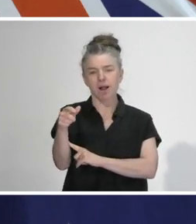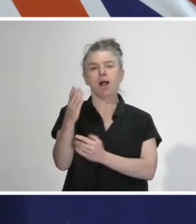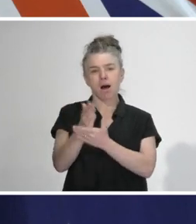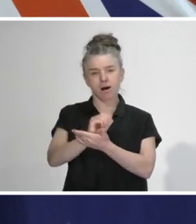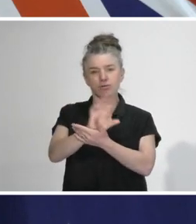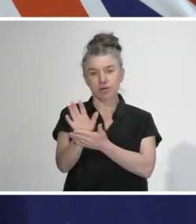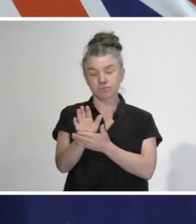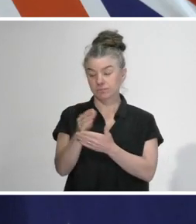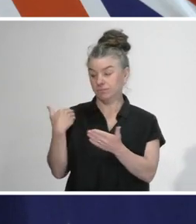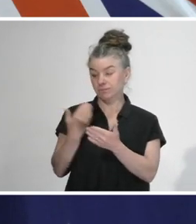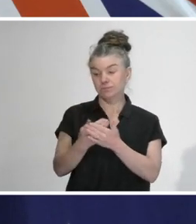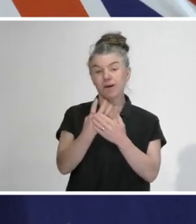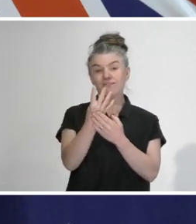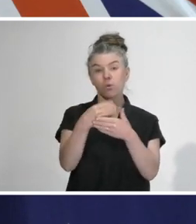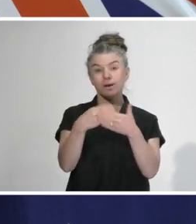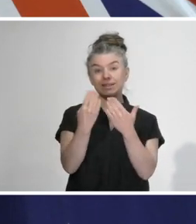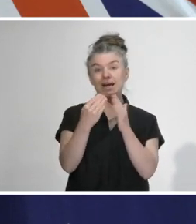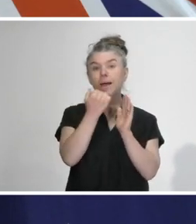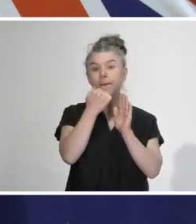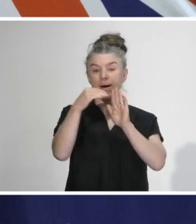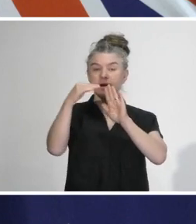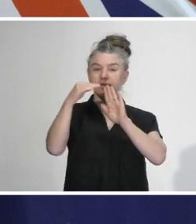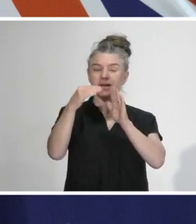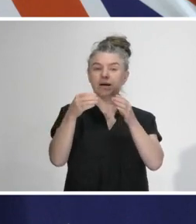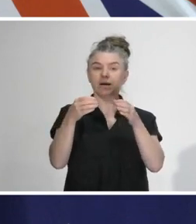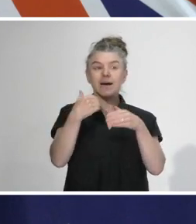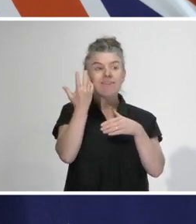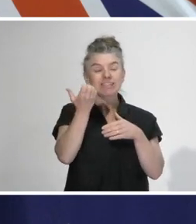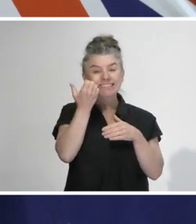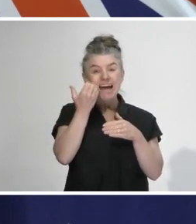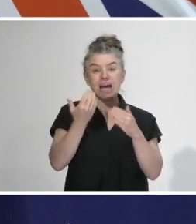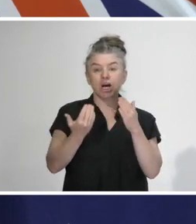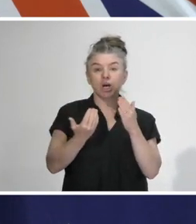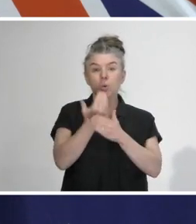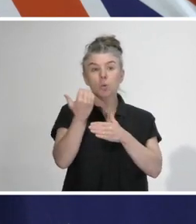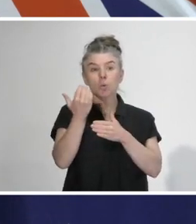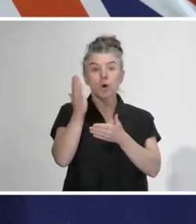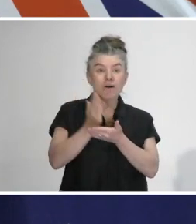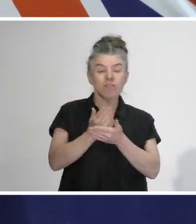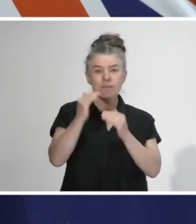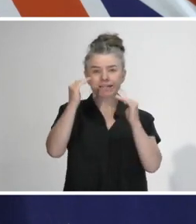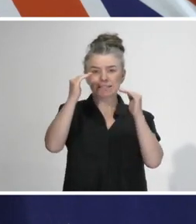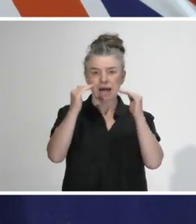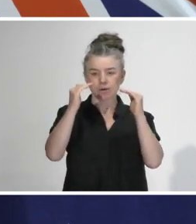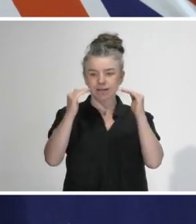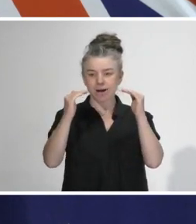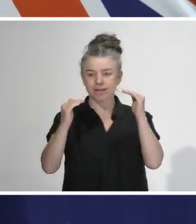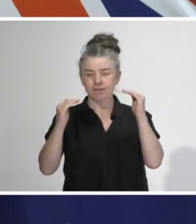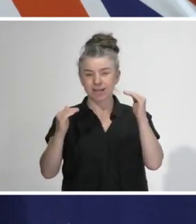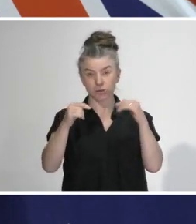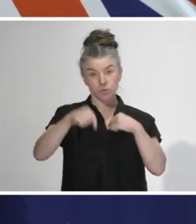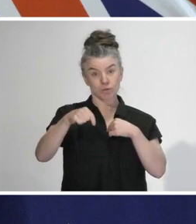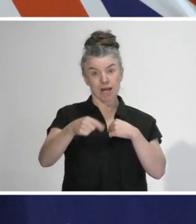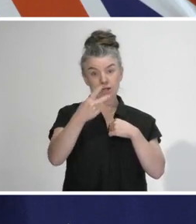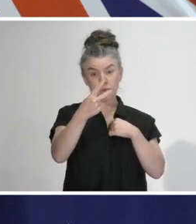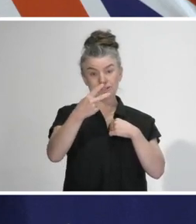fallen for the last 4 days, was, as Dr. Bloomfield said, just 29 cases today, the lowest daily number